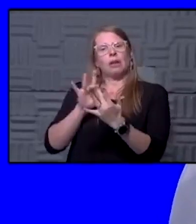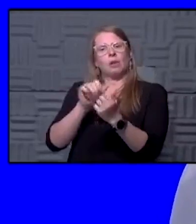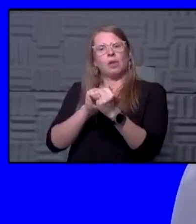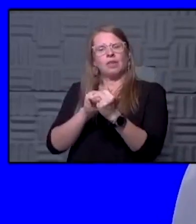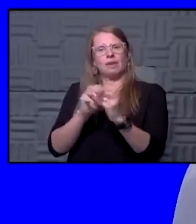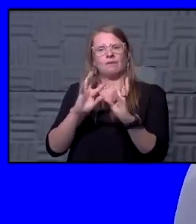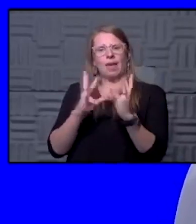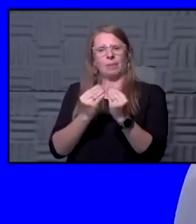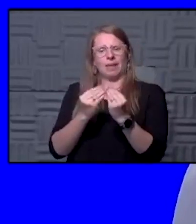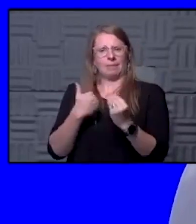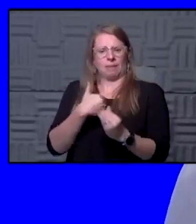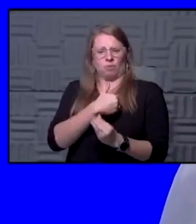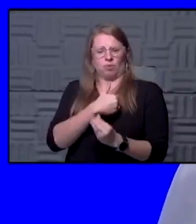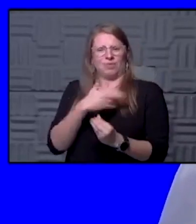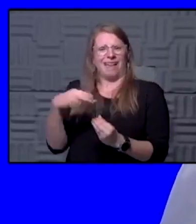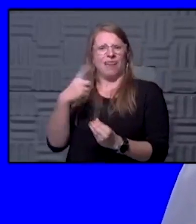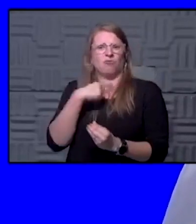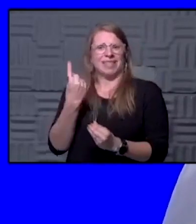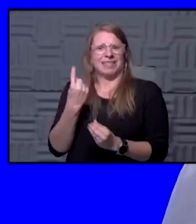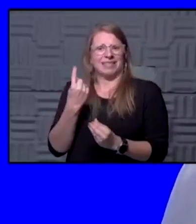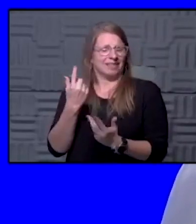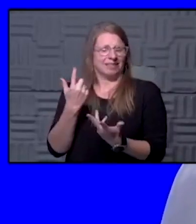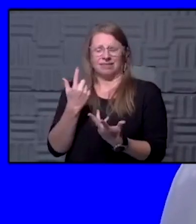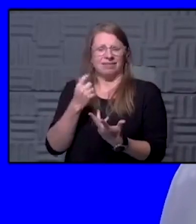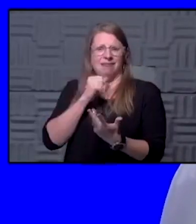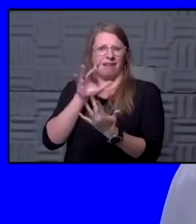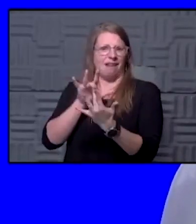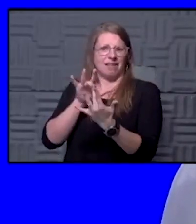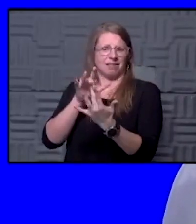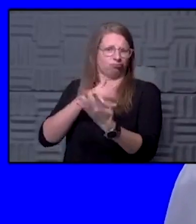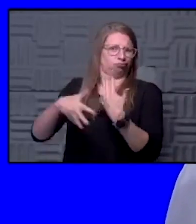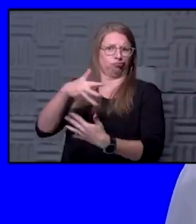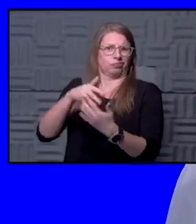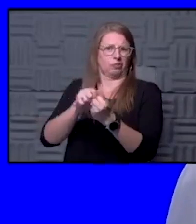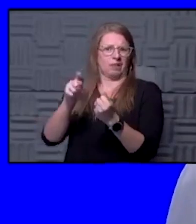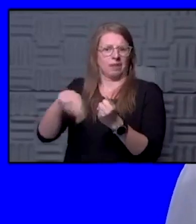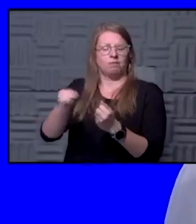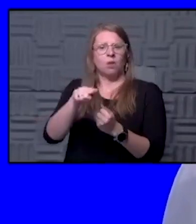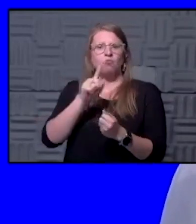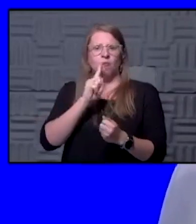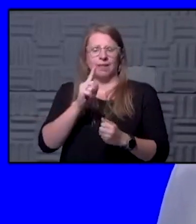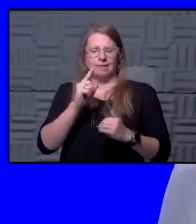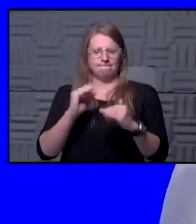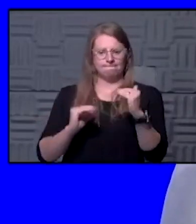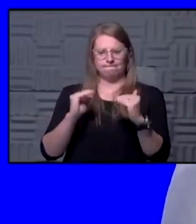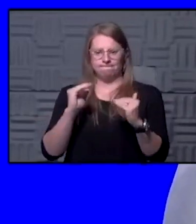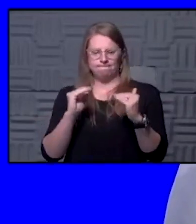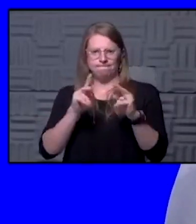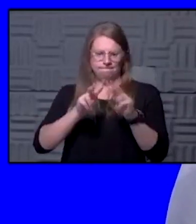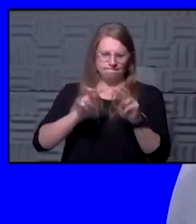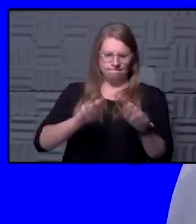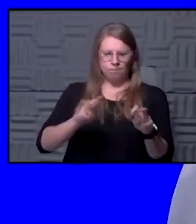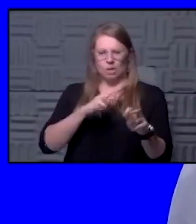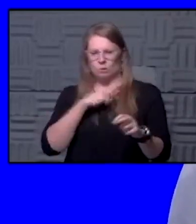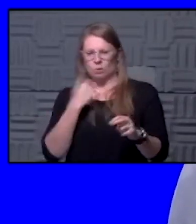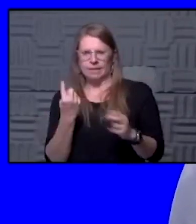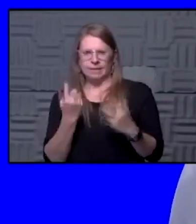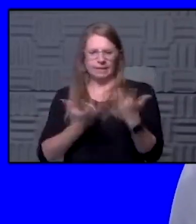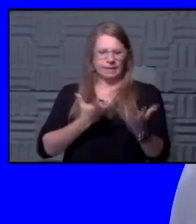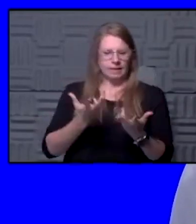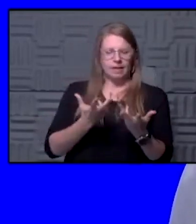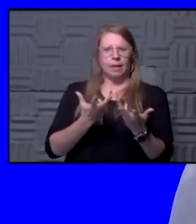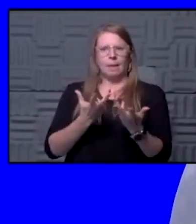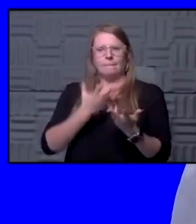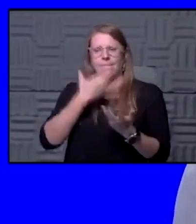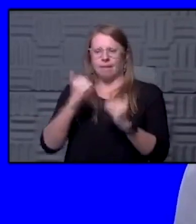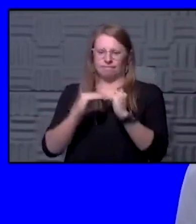members that are high risk or anything like that. So it is, judging the risk and how can we best maintain